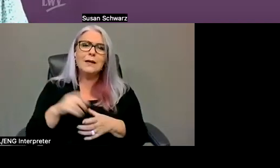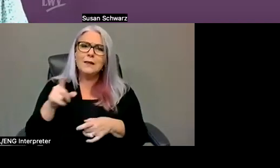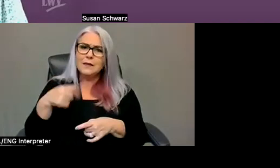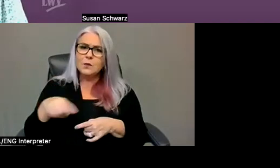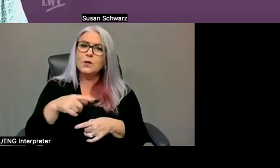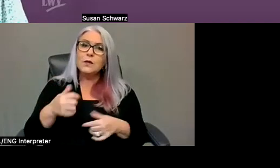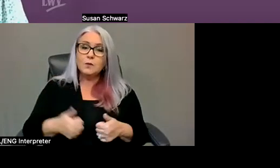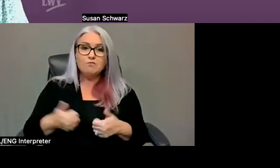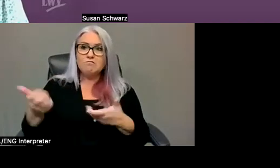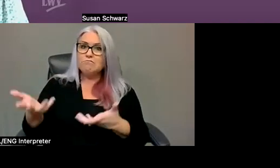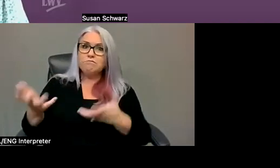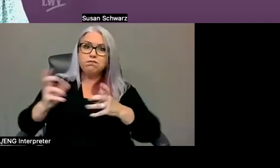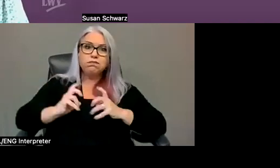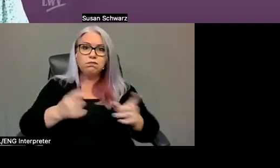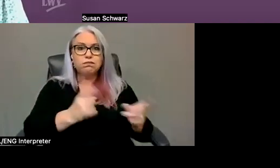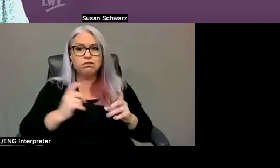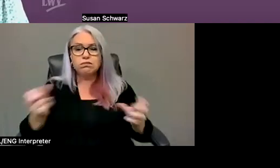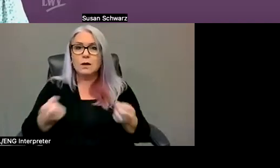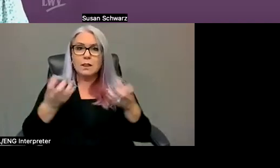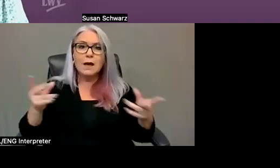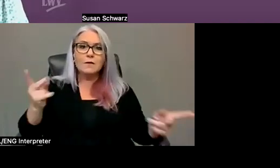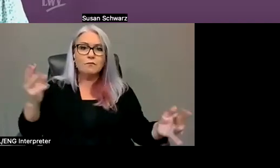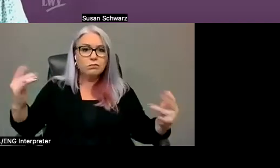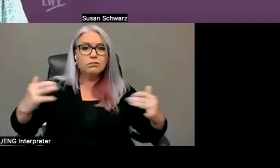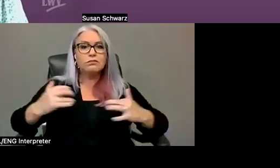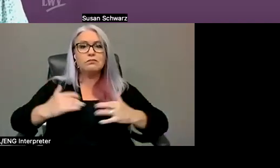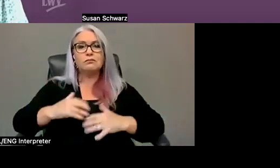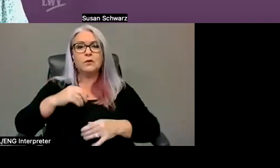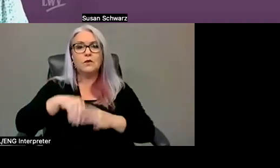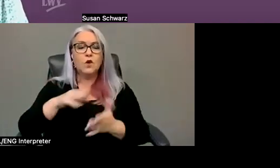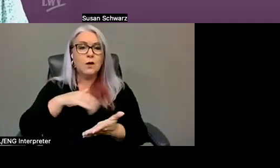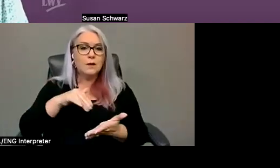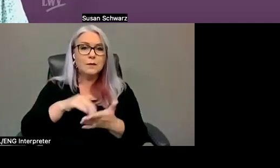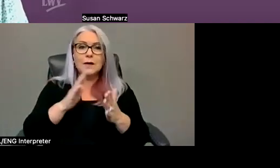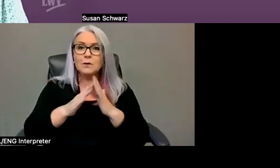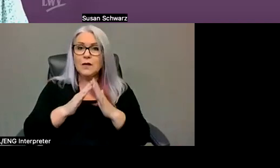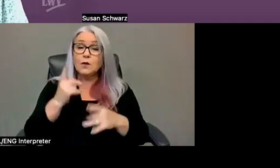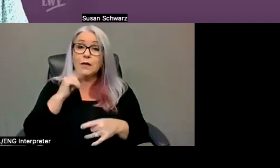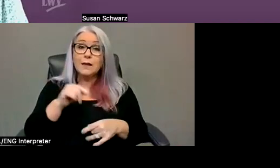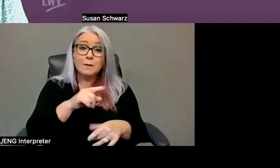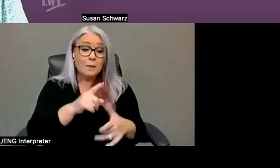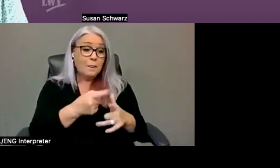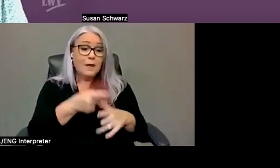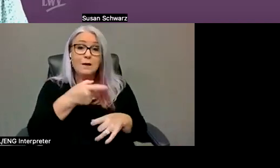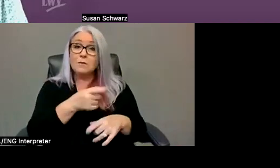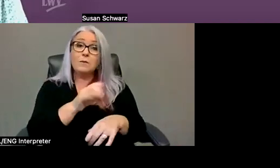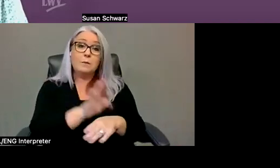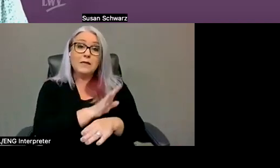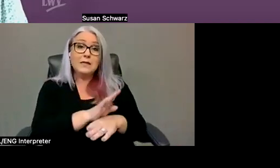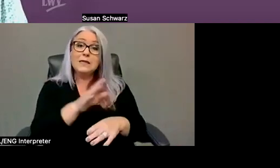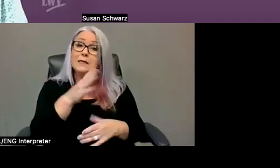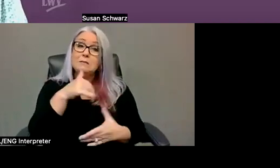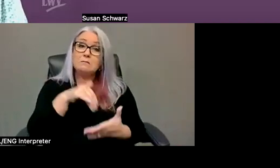life and more patronage for all the businesses. And once the businesses start to succeed, the